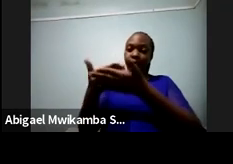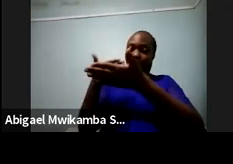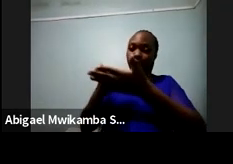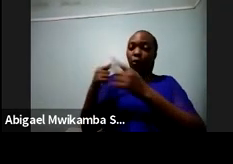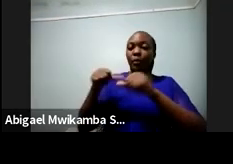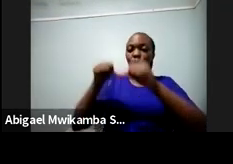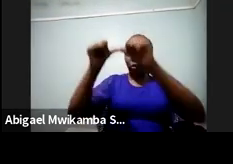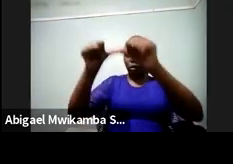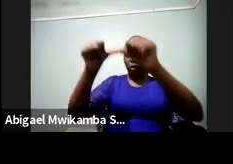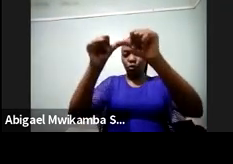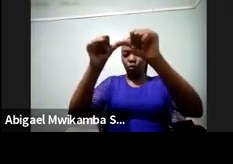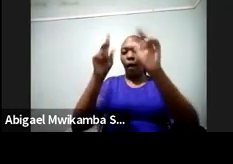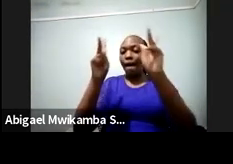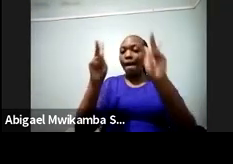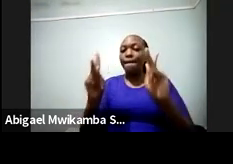their financial